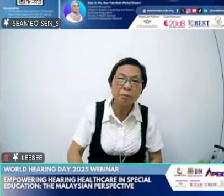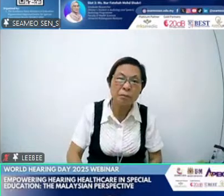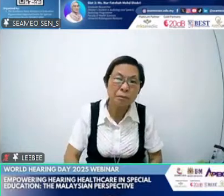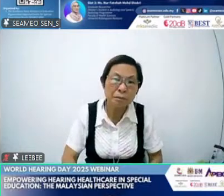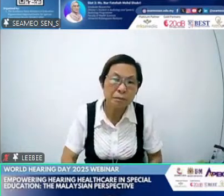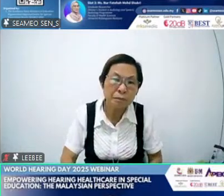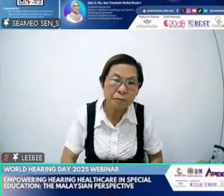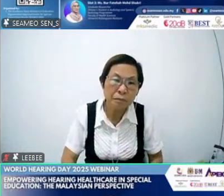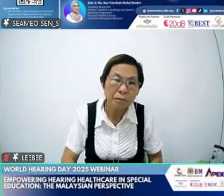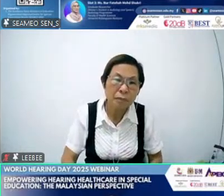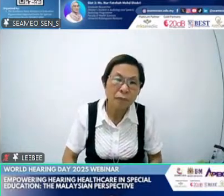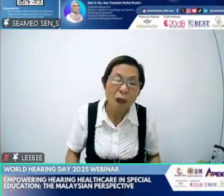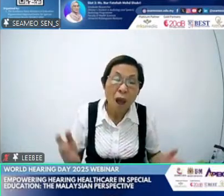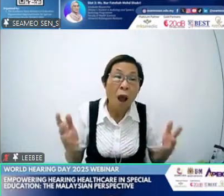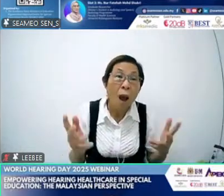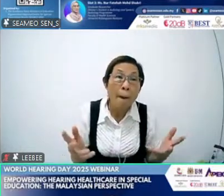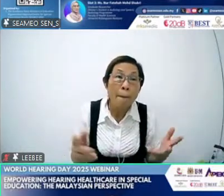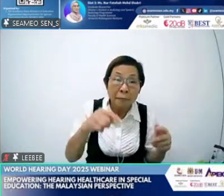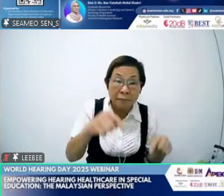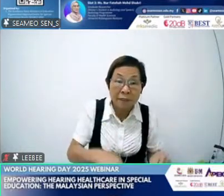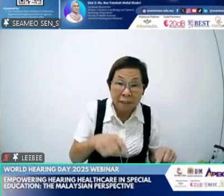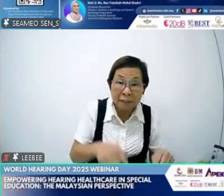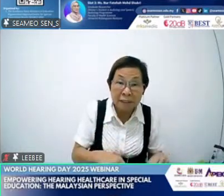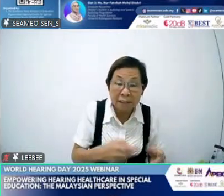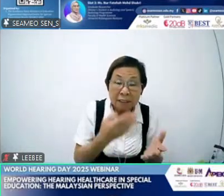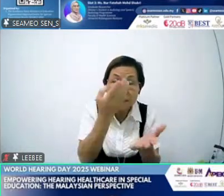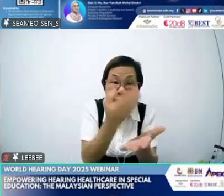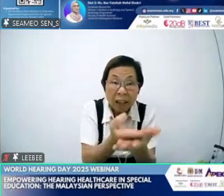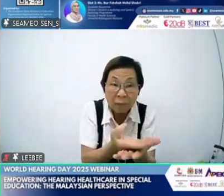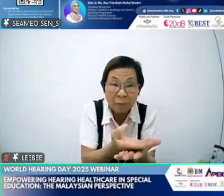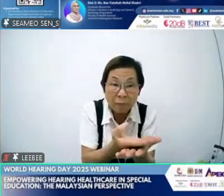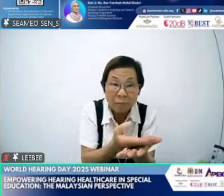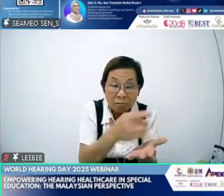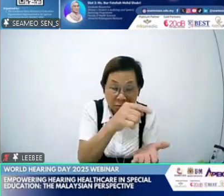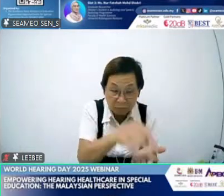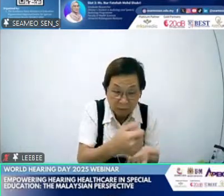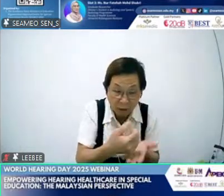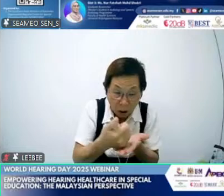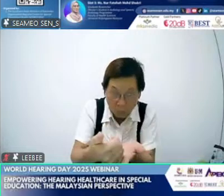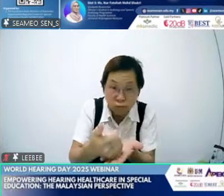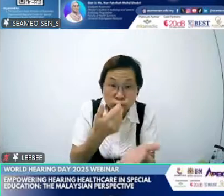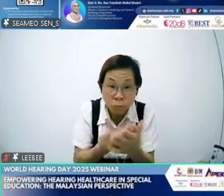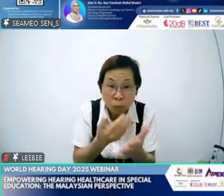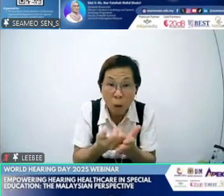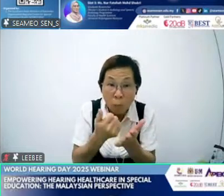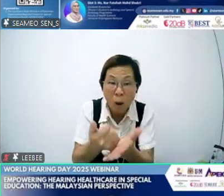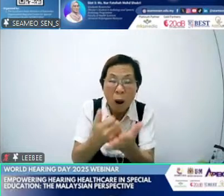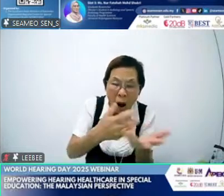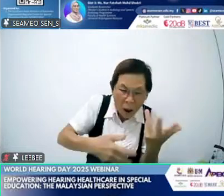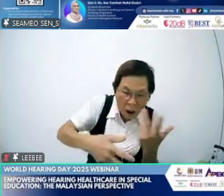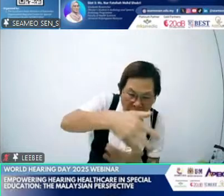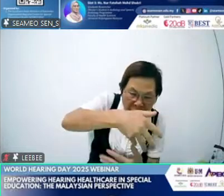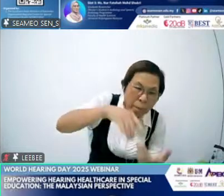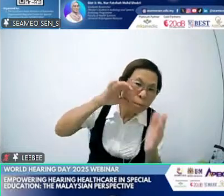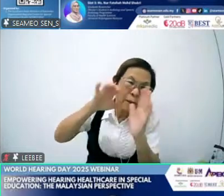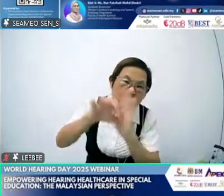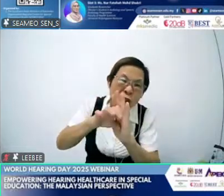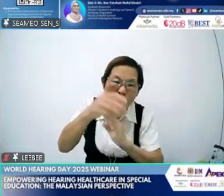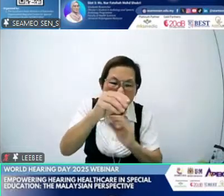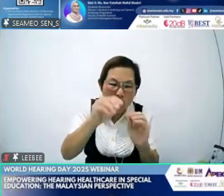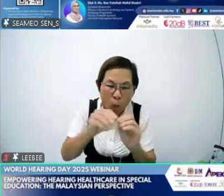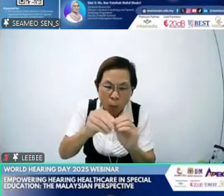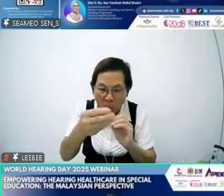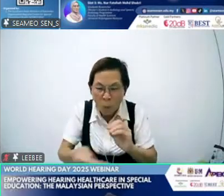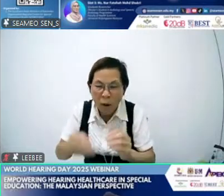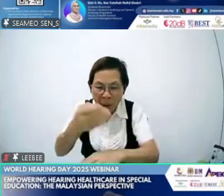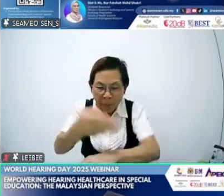So however, this suggests that while the module was helpful, maybe adding interactive features or extra material could enhance